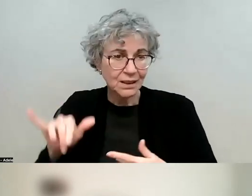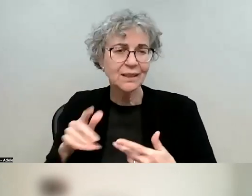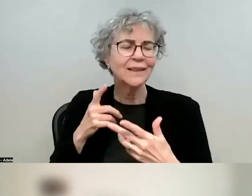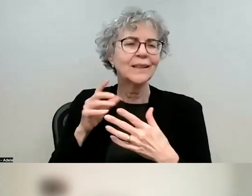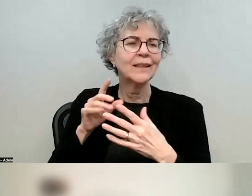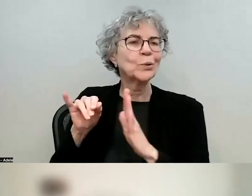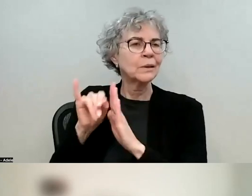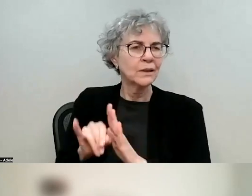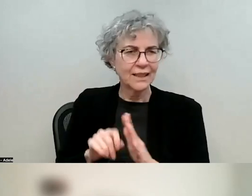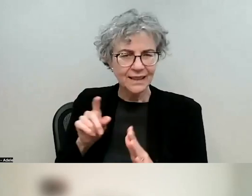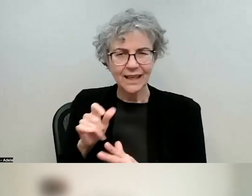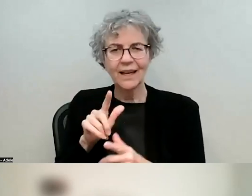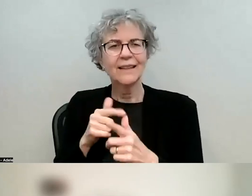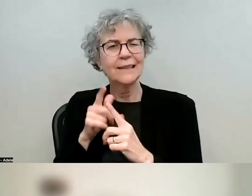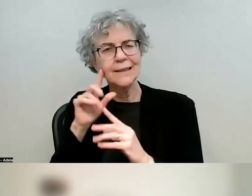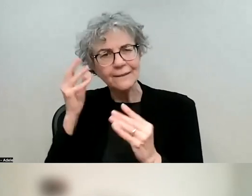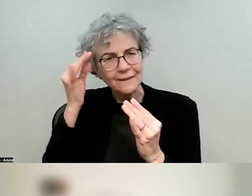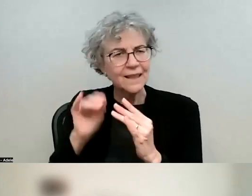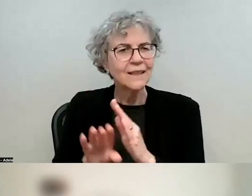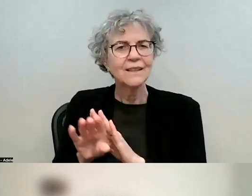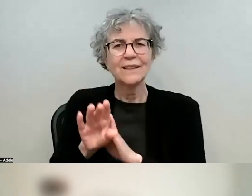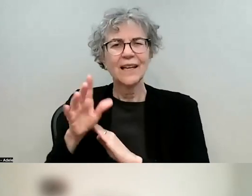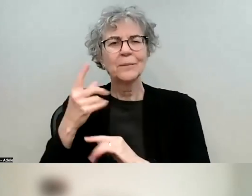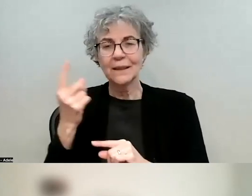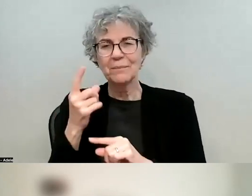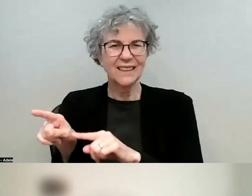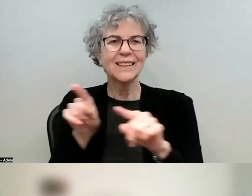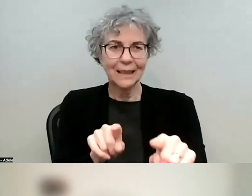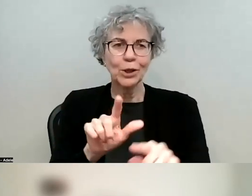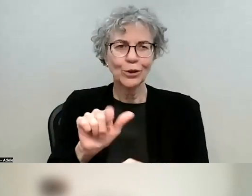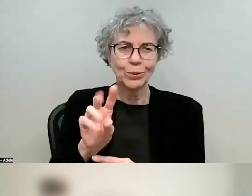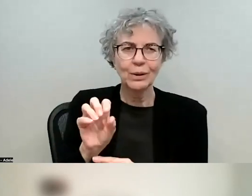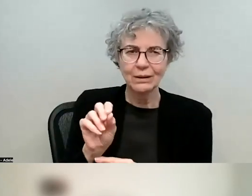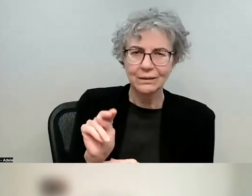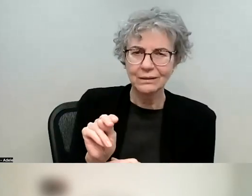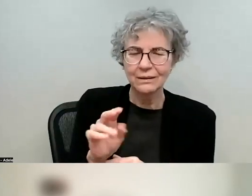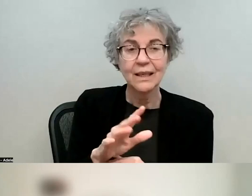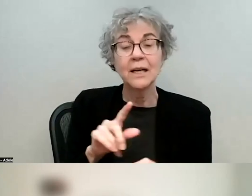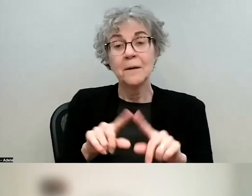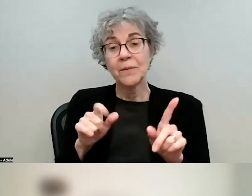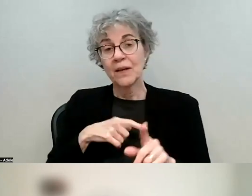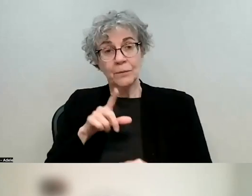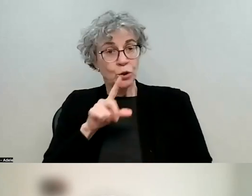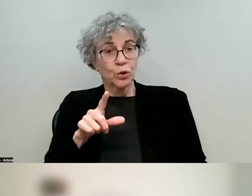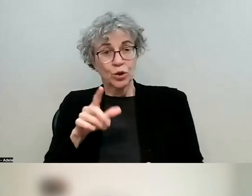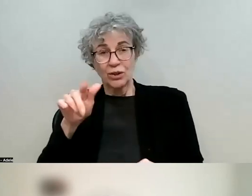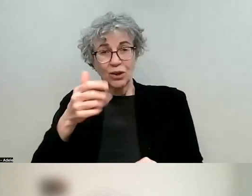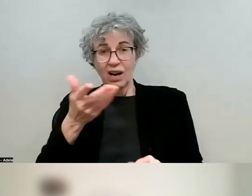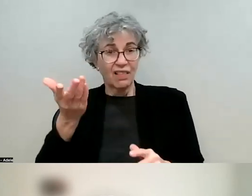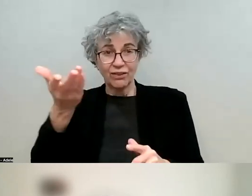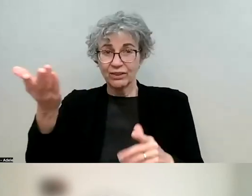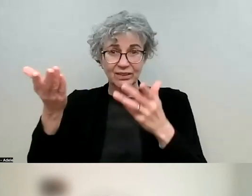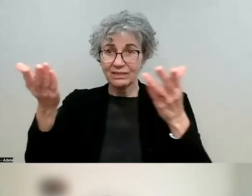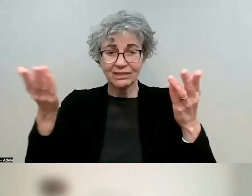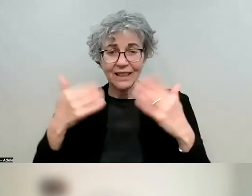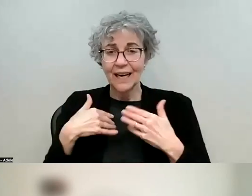to create, again, a development on a similar basis. But I'm sure there are others out there.